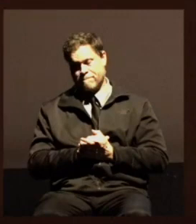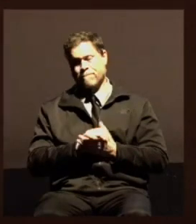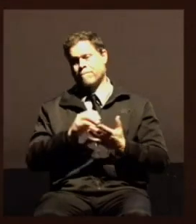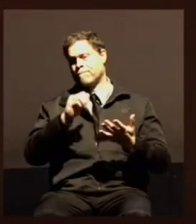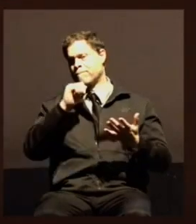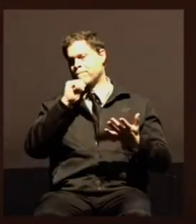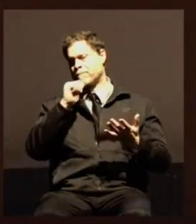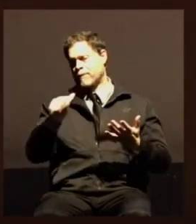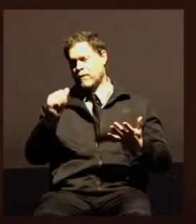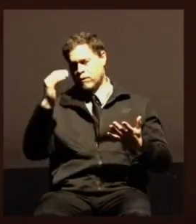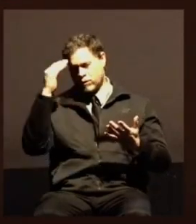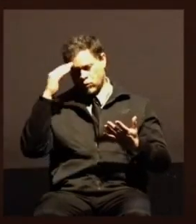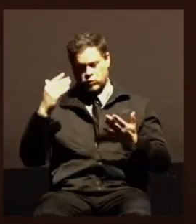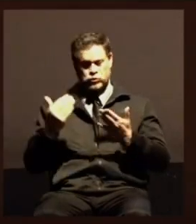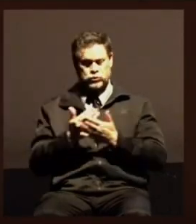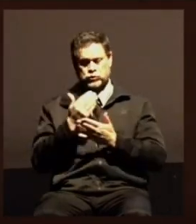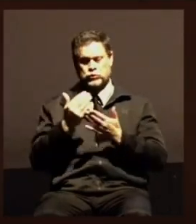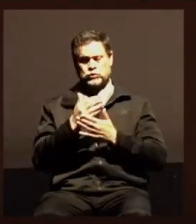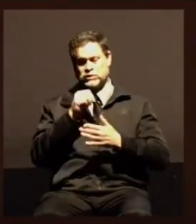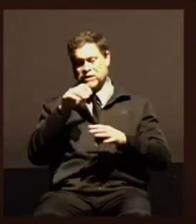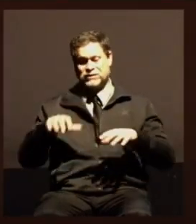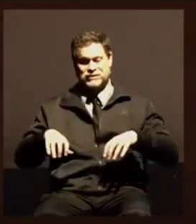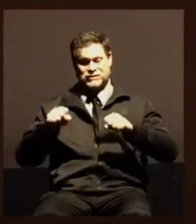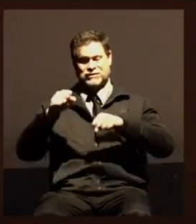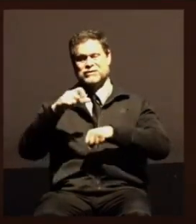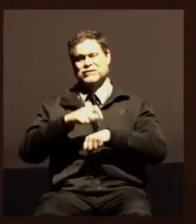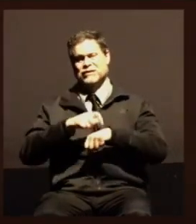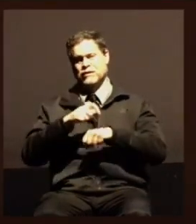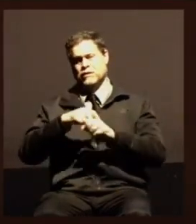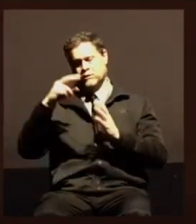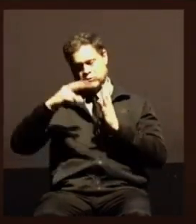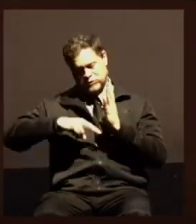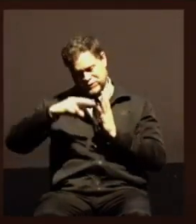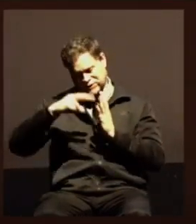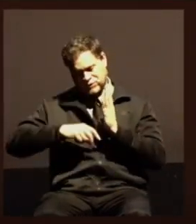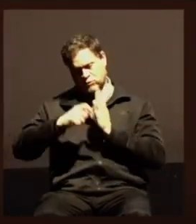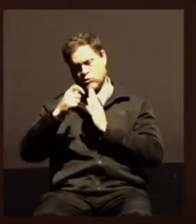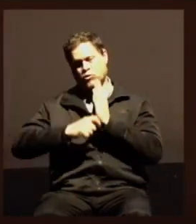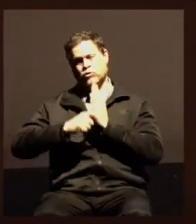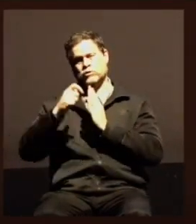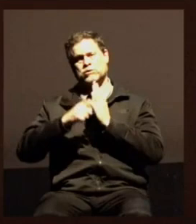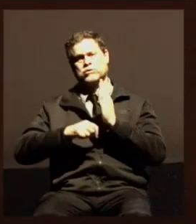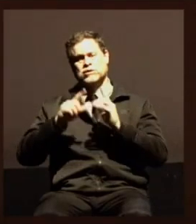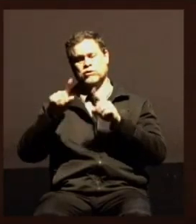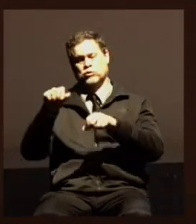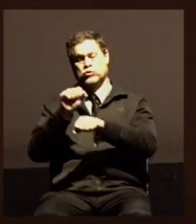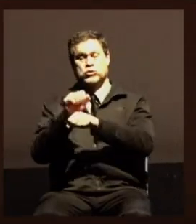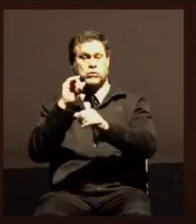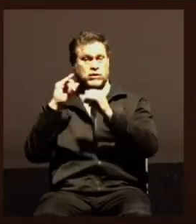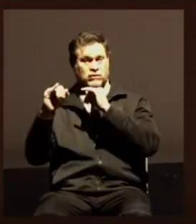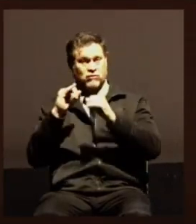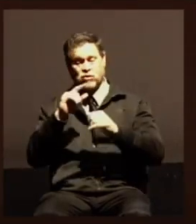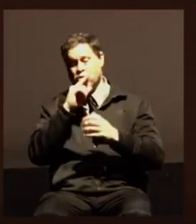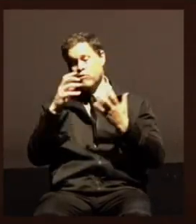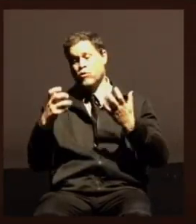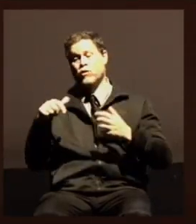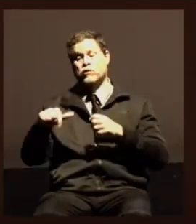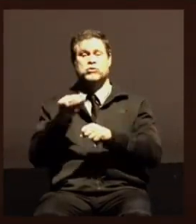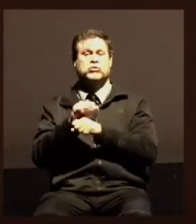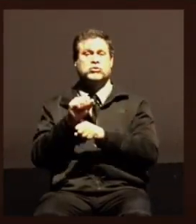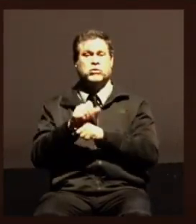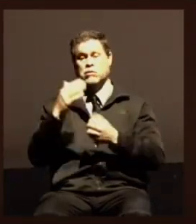Not knowing the new, not taking that time to read articles is like going into a job interview and saying, you know what, I really want this